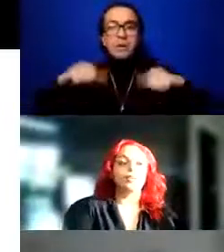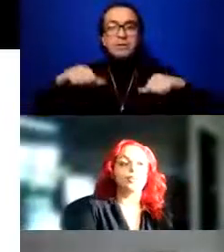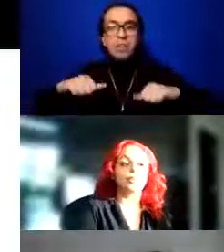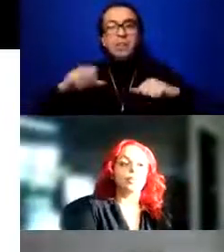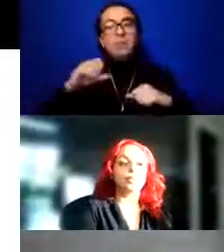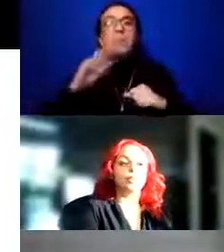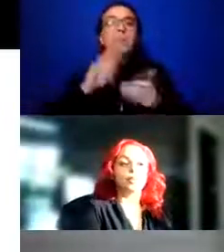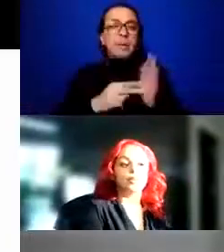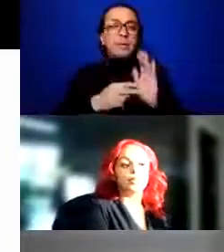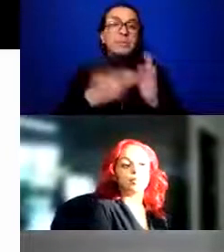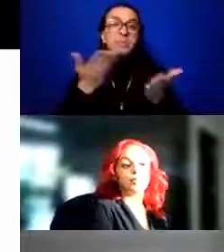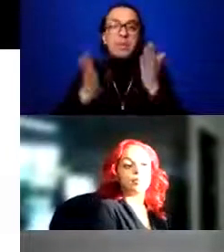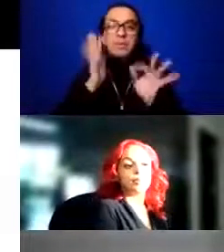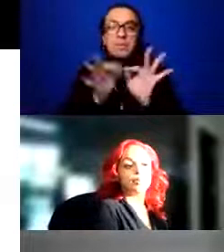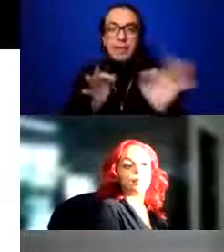check.